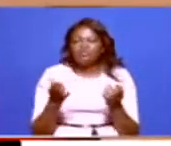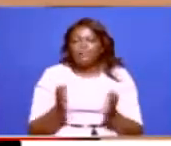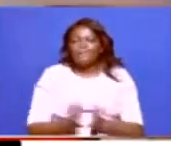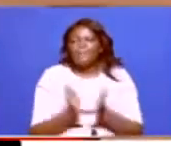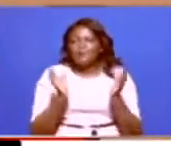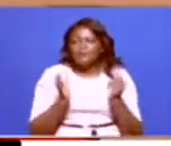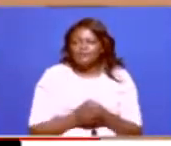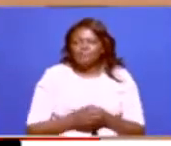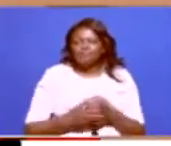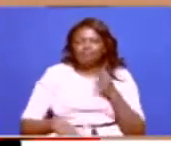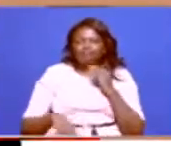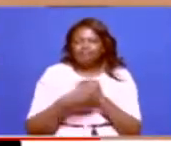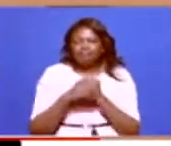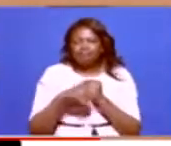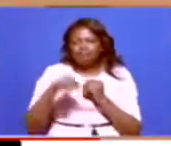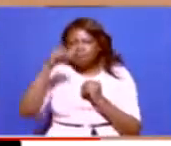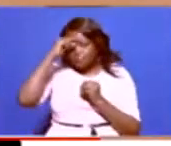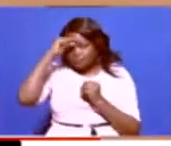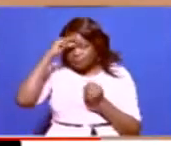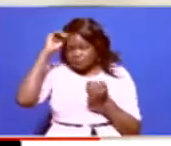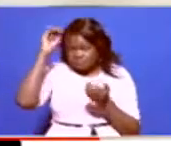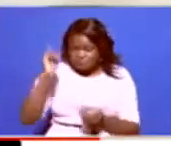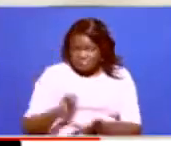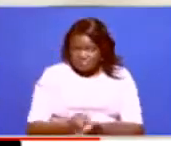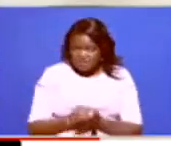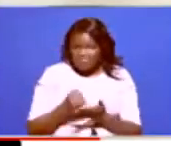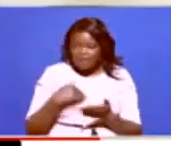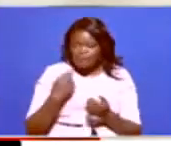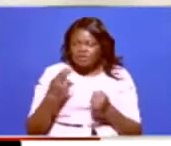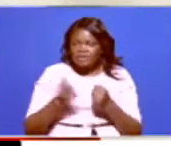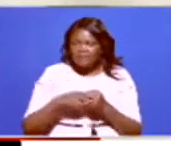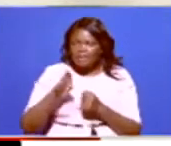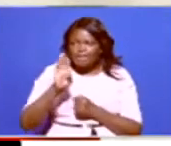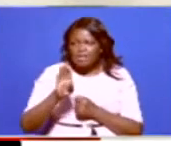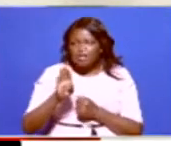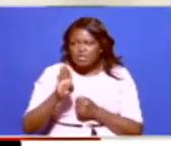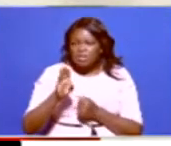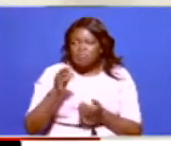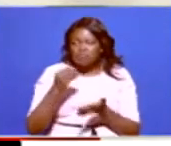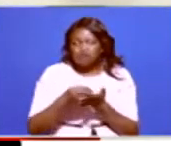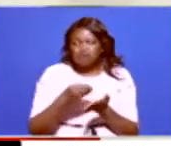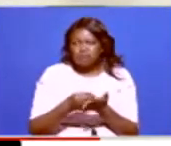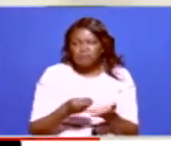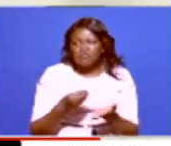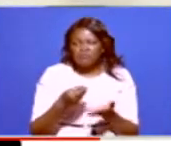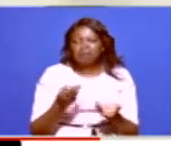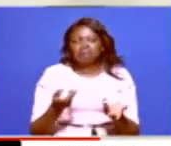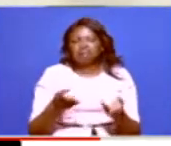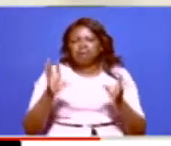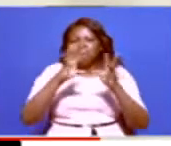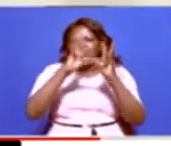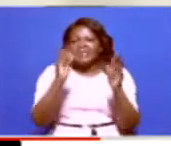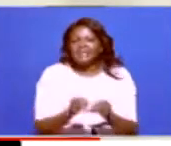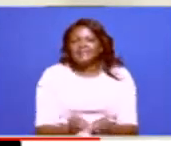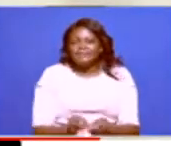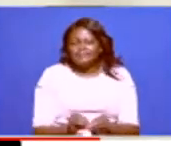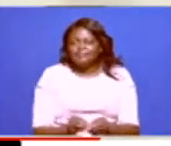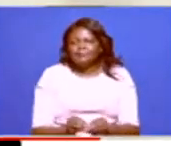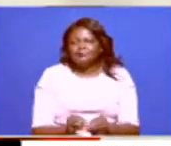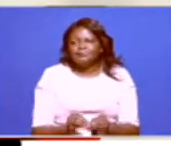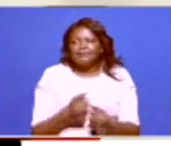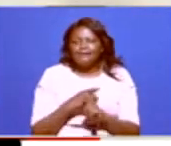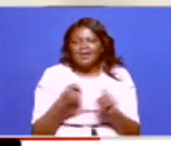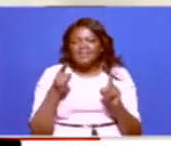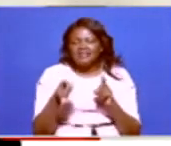In addition, the government expects 47 billion shillings in grants to finance the budget. However, this leaves